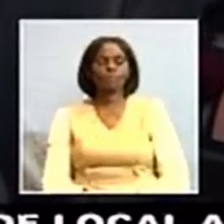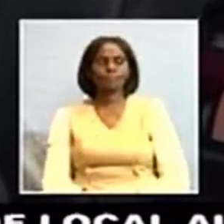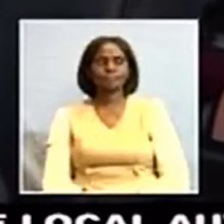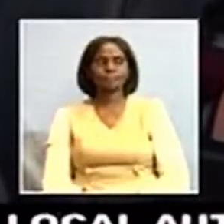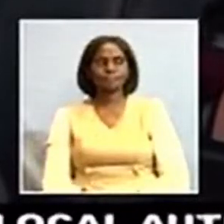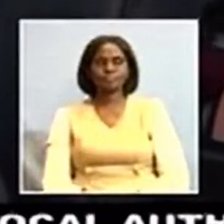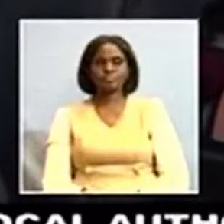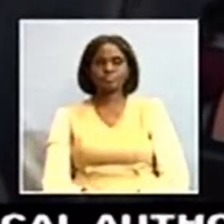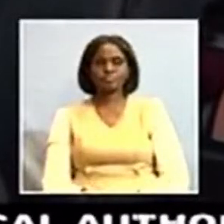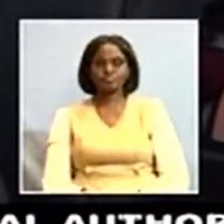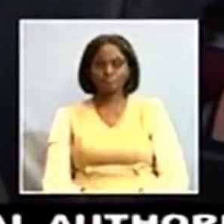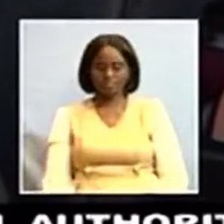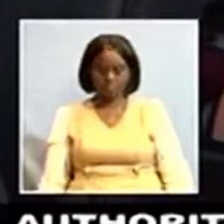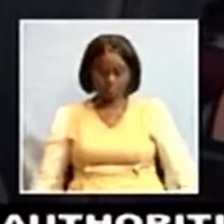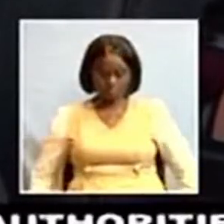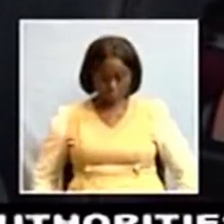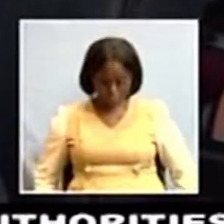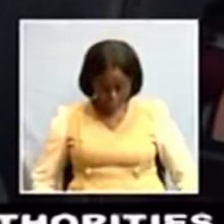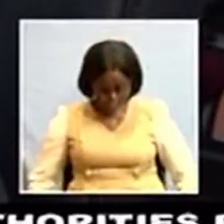Page 19?